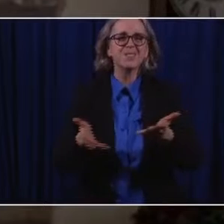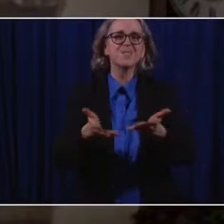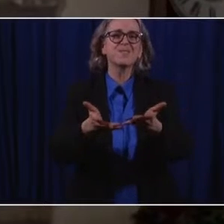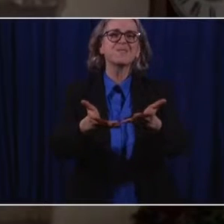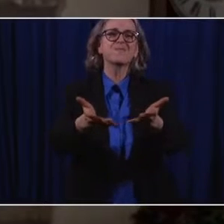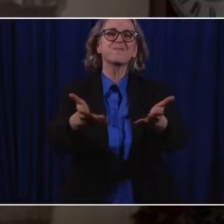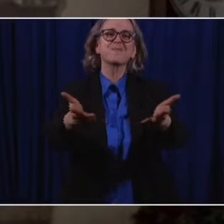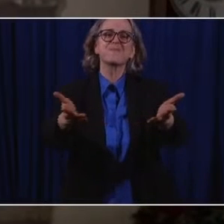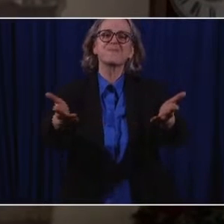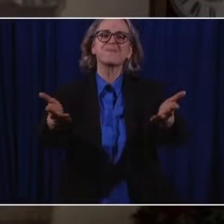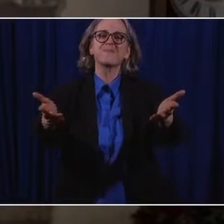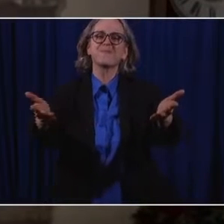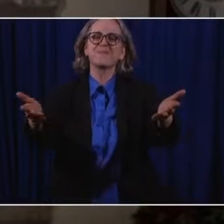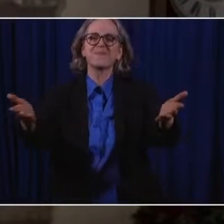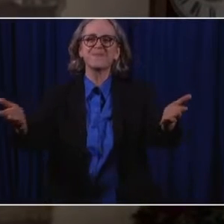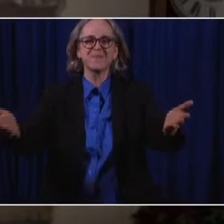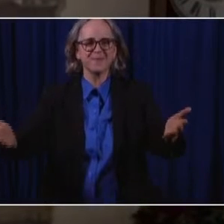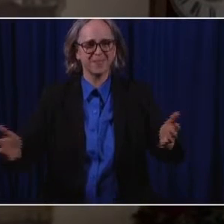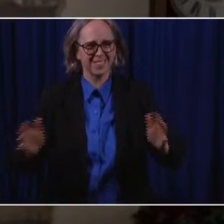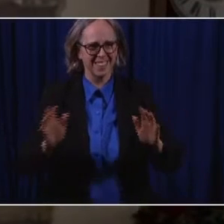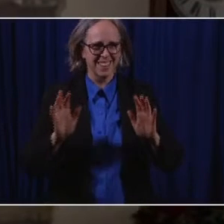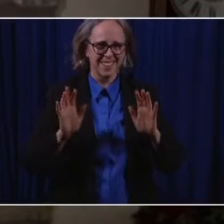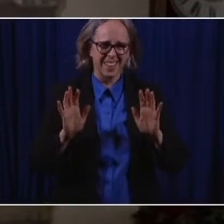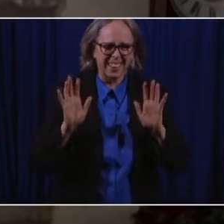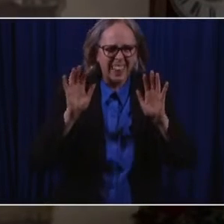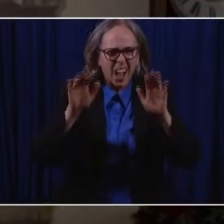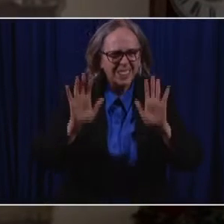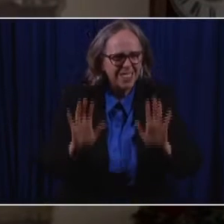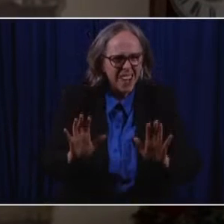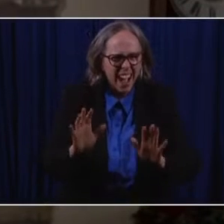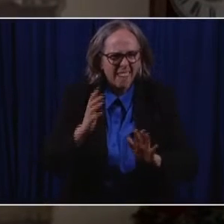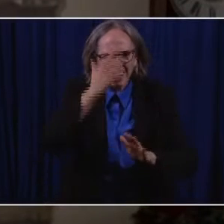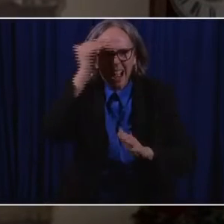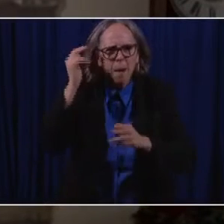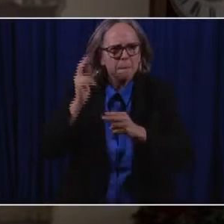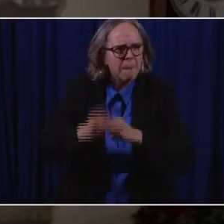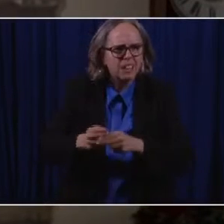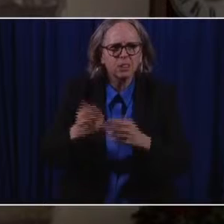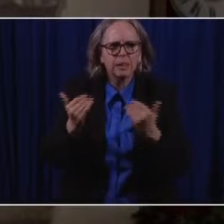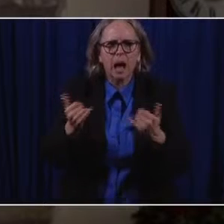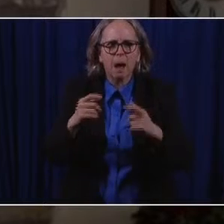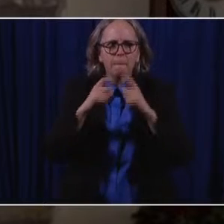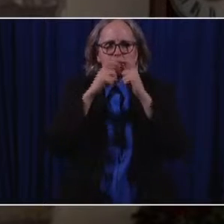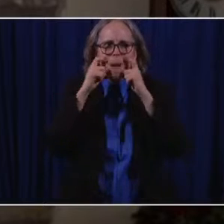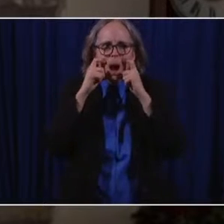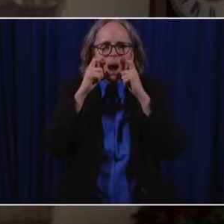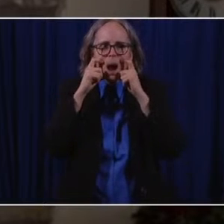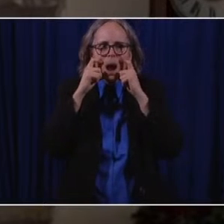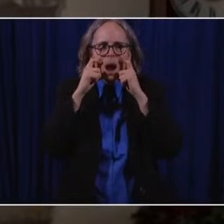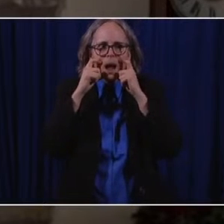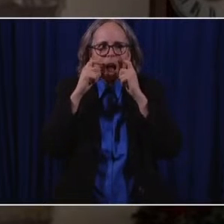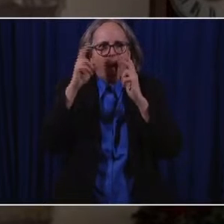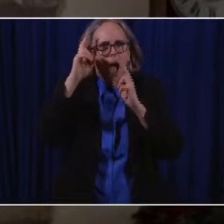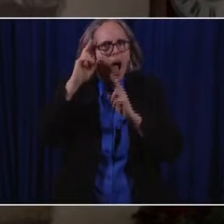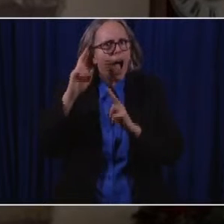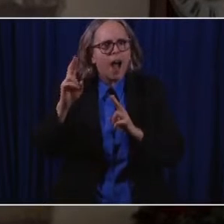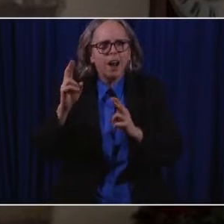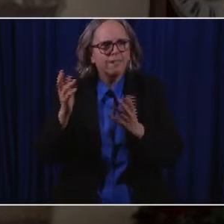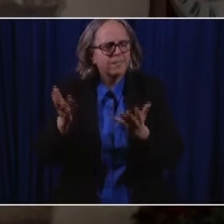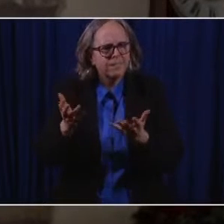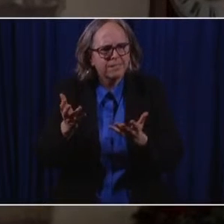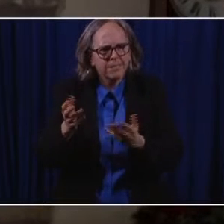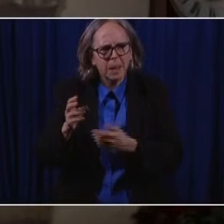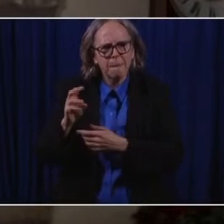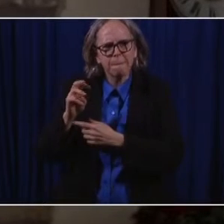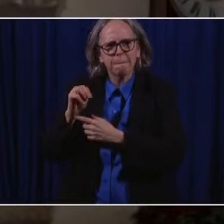Well, that was great. I forgot to mention that I'm wearing this mask today in honor. It says Medina, a great